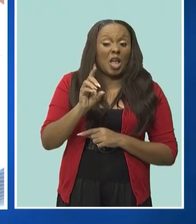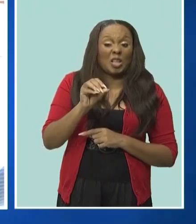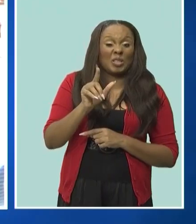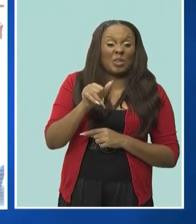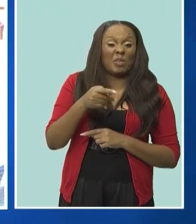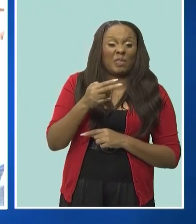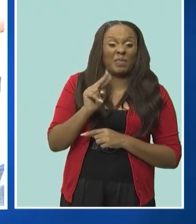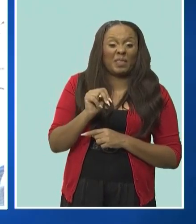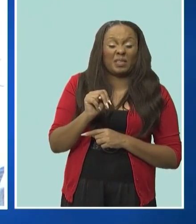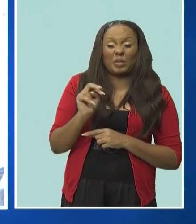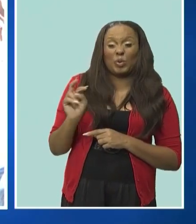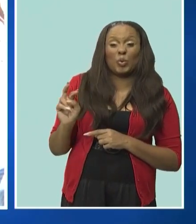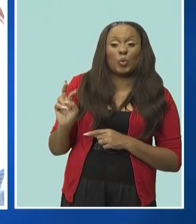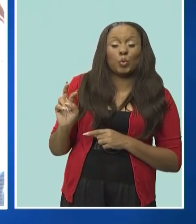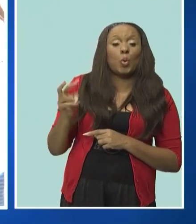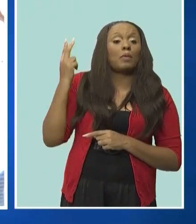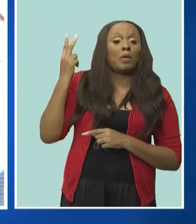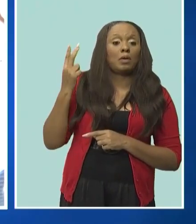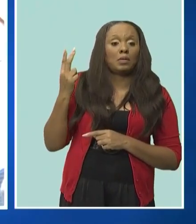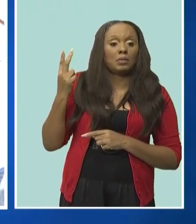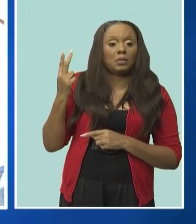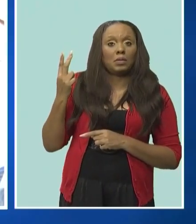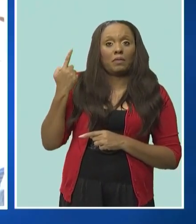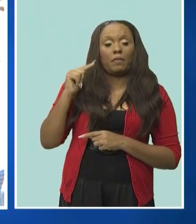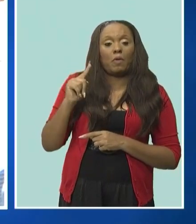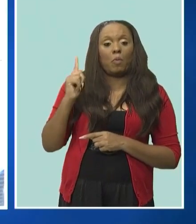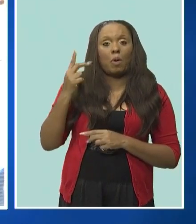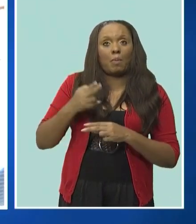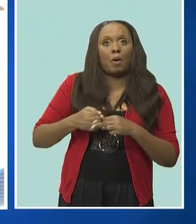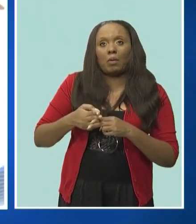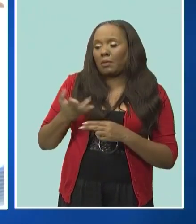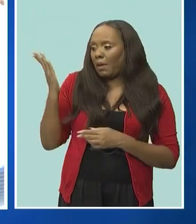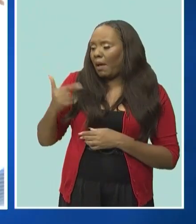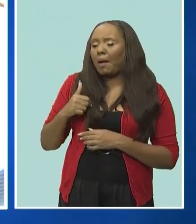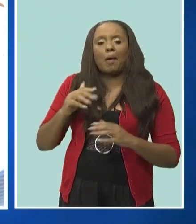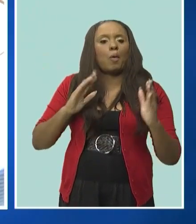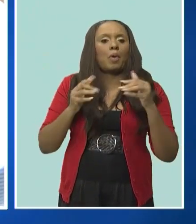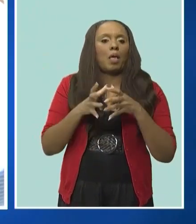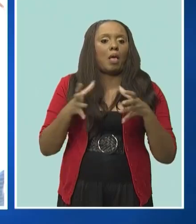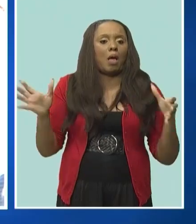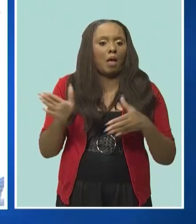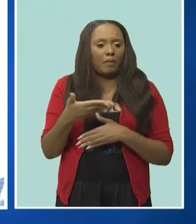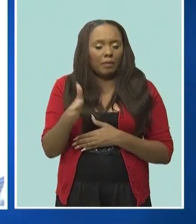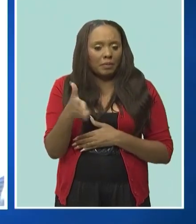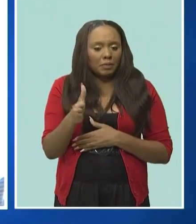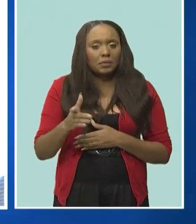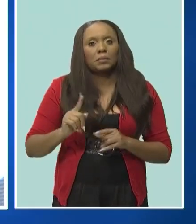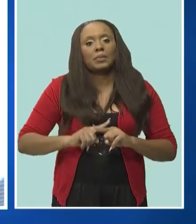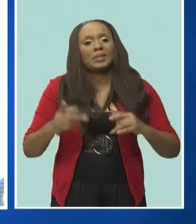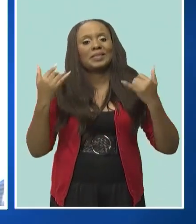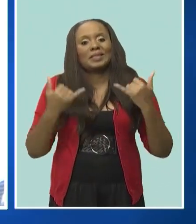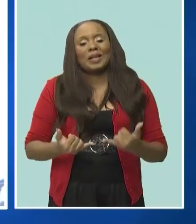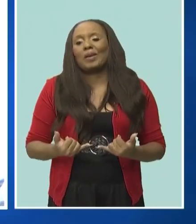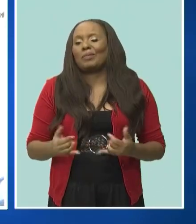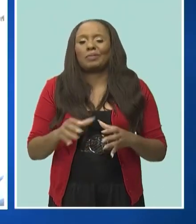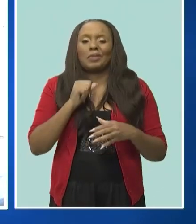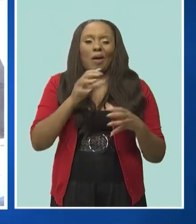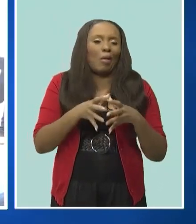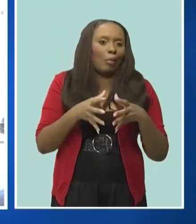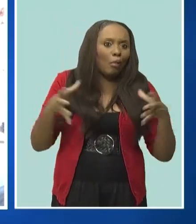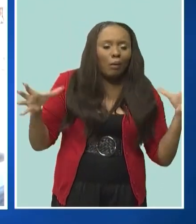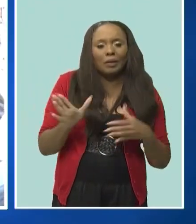come in that we could get enough fish to work with. That's the honest truth. But right now, the fish ain't coming at